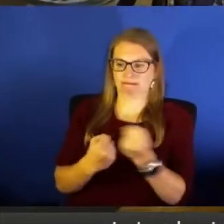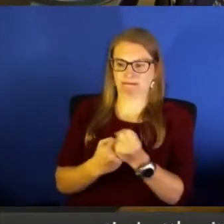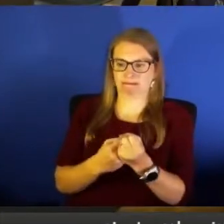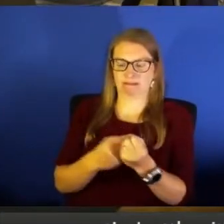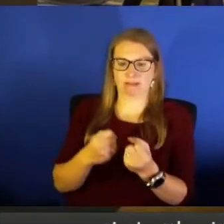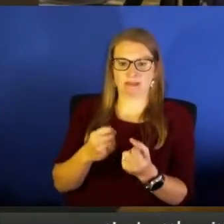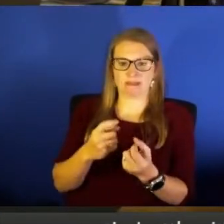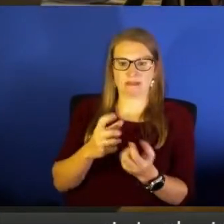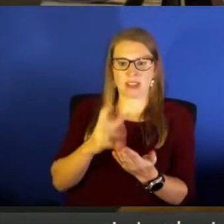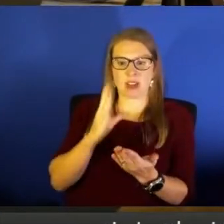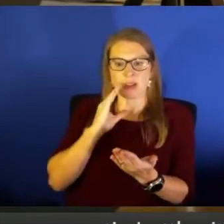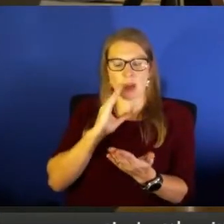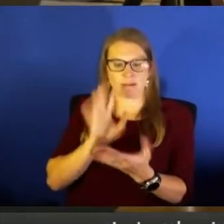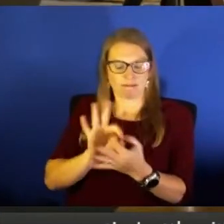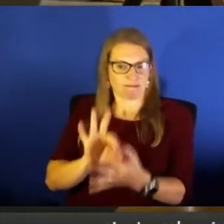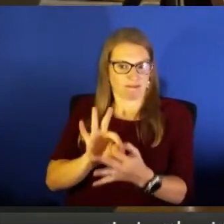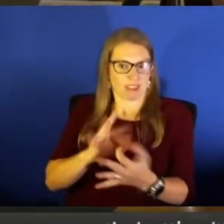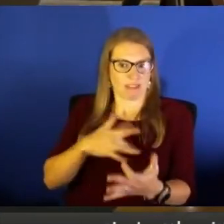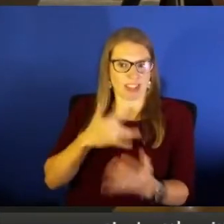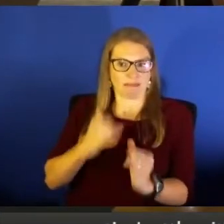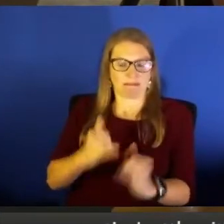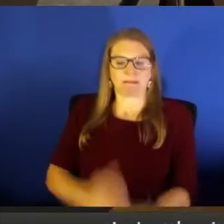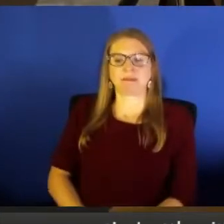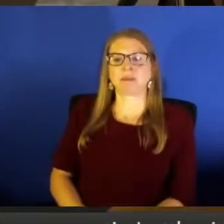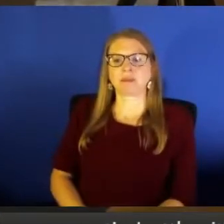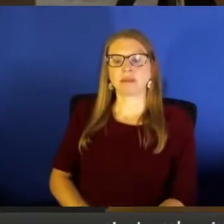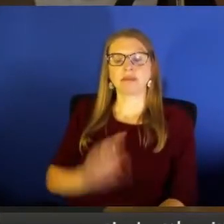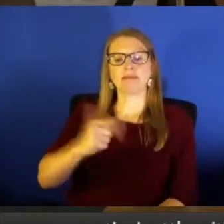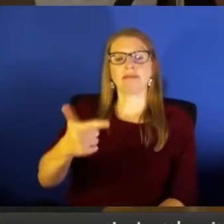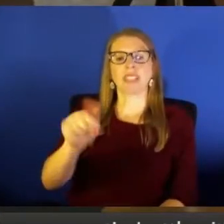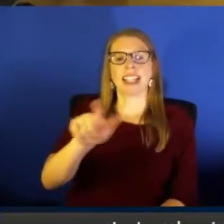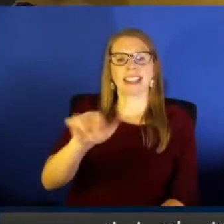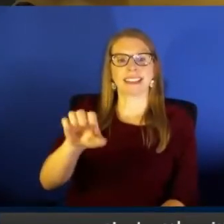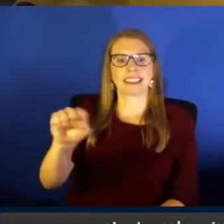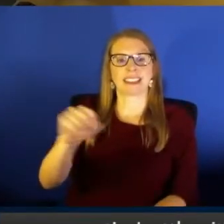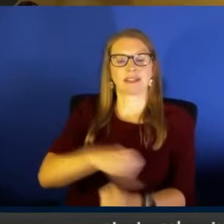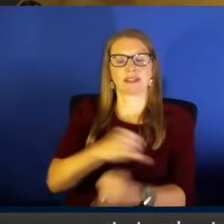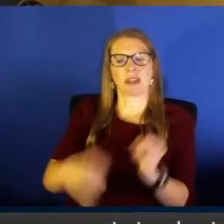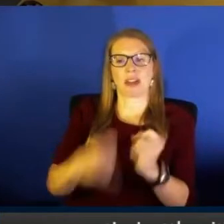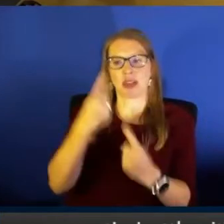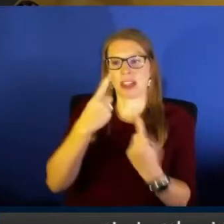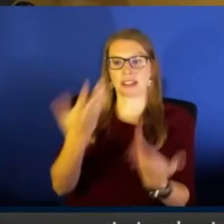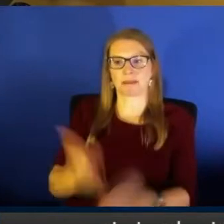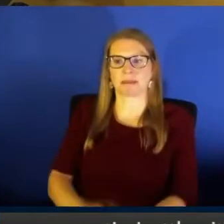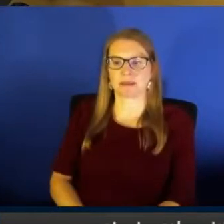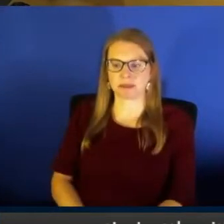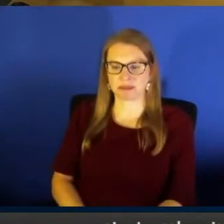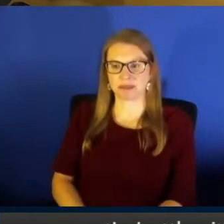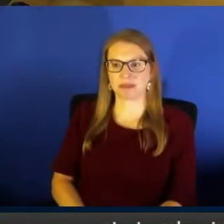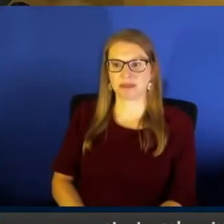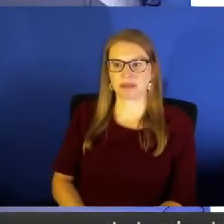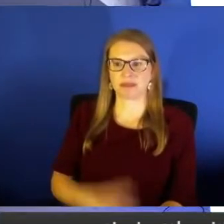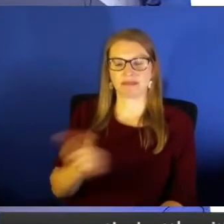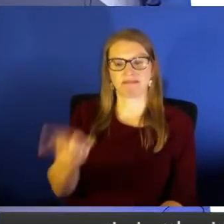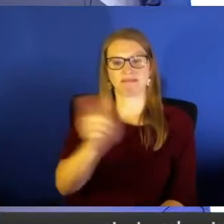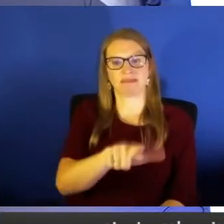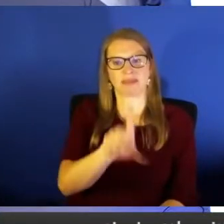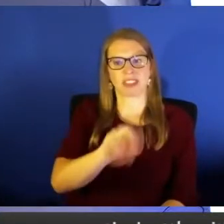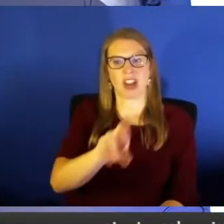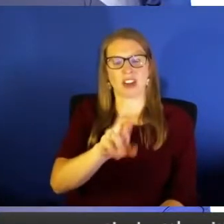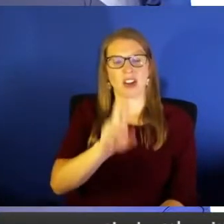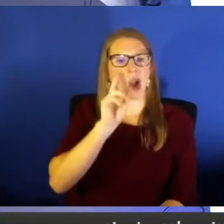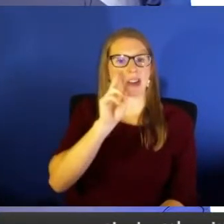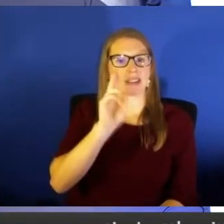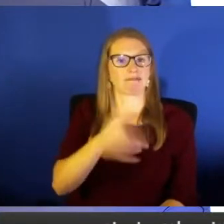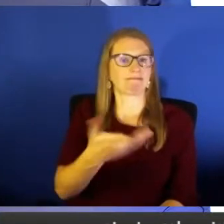you all. Really appreciate it. Alexis, I'll send it back to you for final thoughts. And I want to send it over to Dr. Hawkinson. What's on your mind this